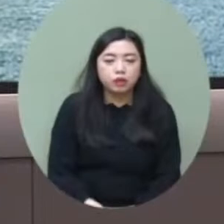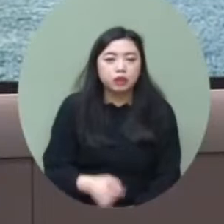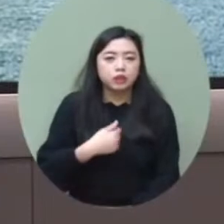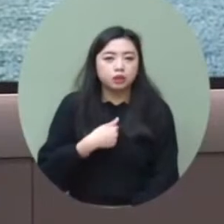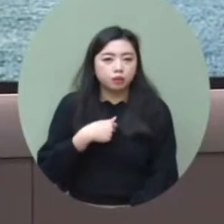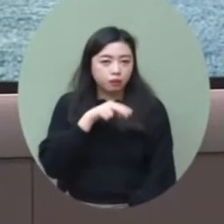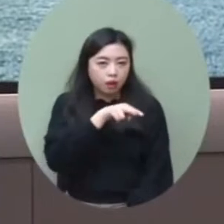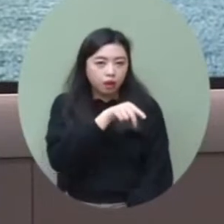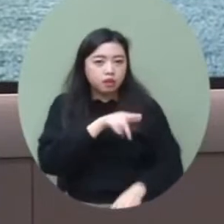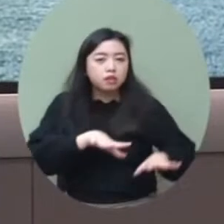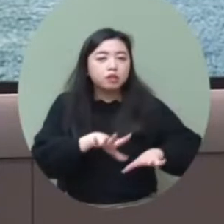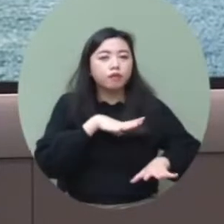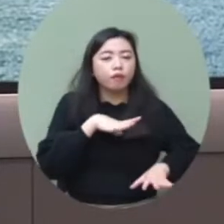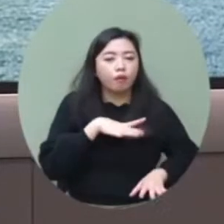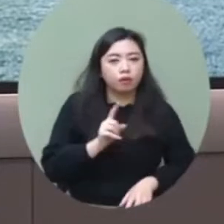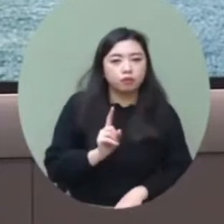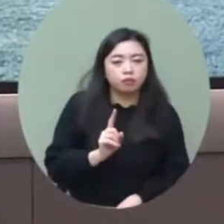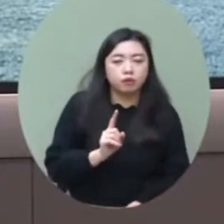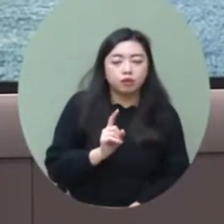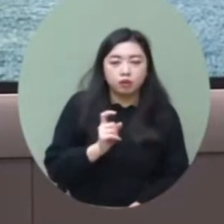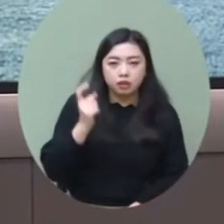That depends on the situation.